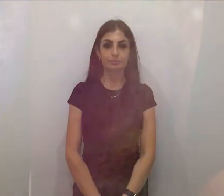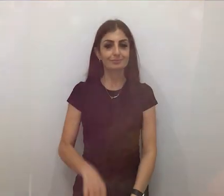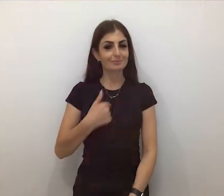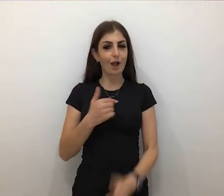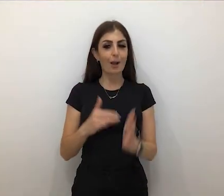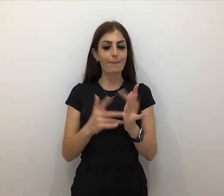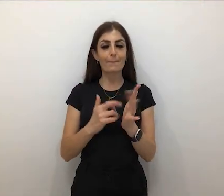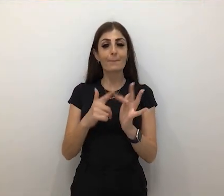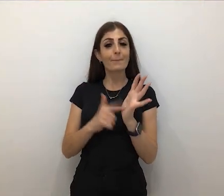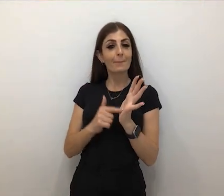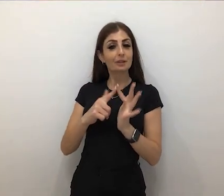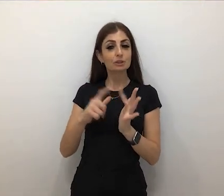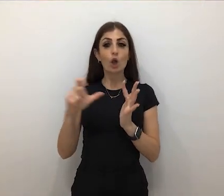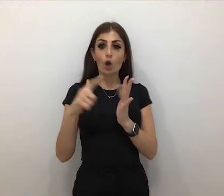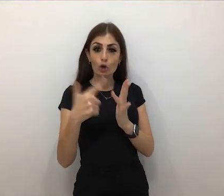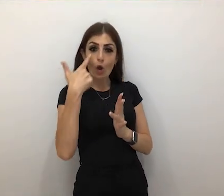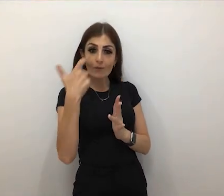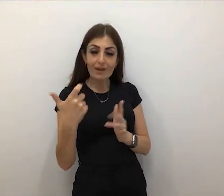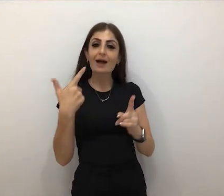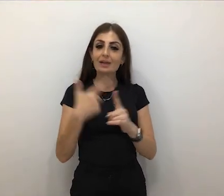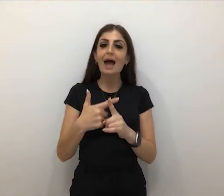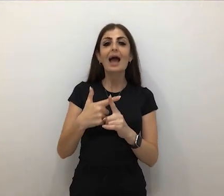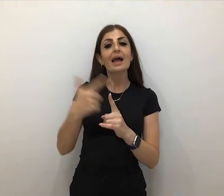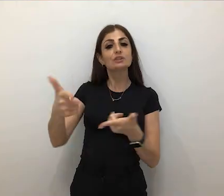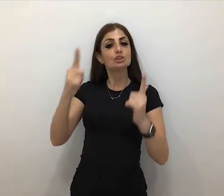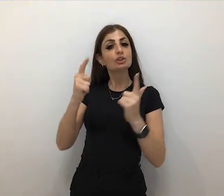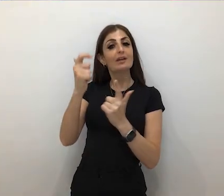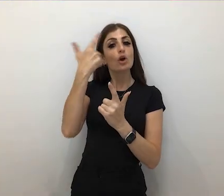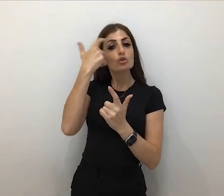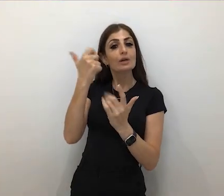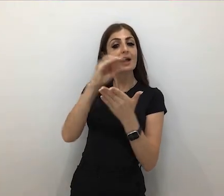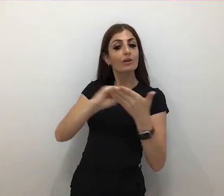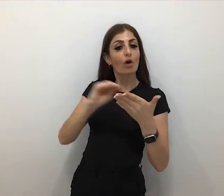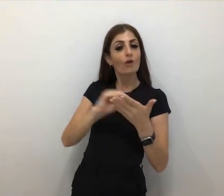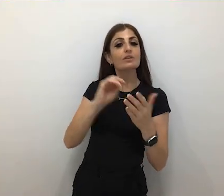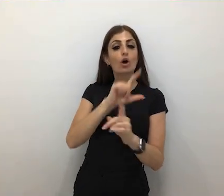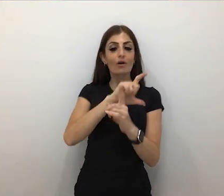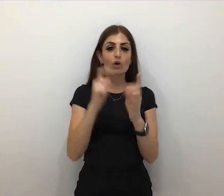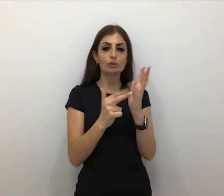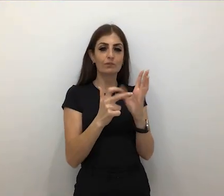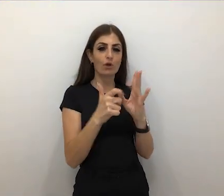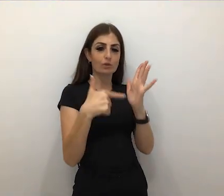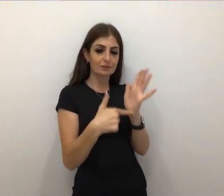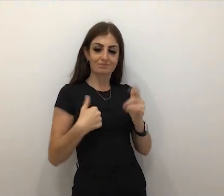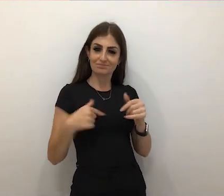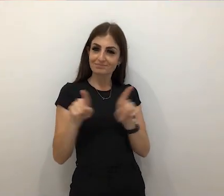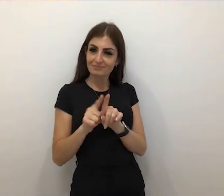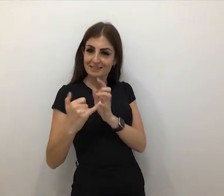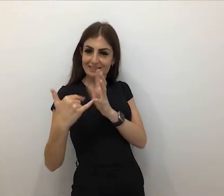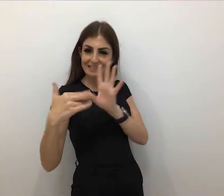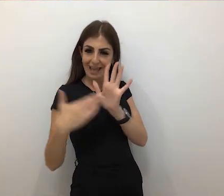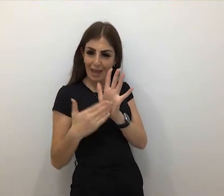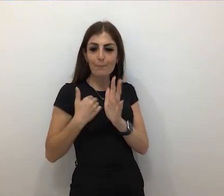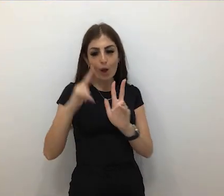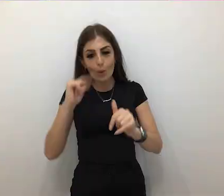I'm Michelle. I'm the co-founder and Chief Creative Officer of CultureVault. And I'm also a co-founder. I'm Sam, and I head up all things Web3